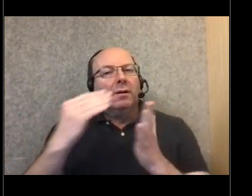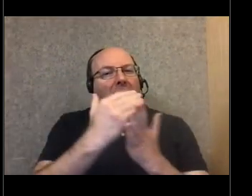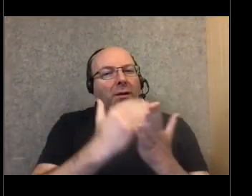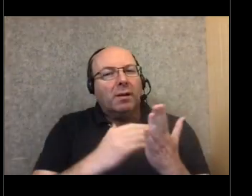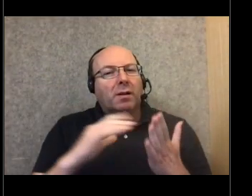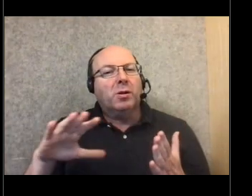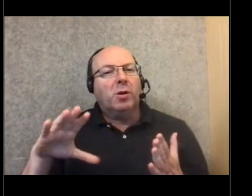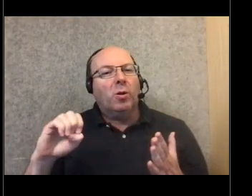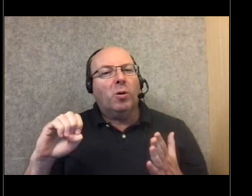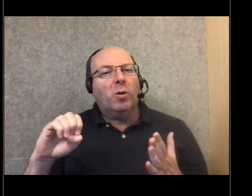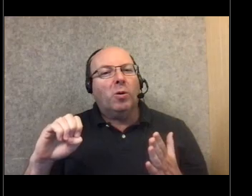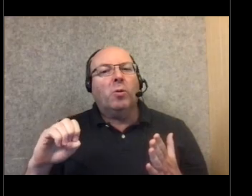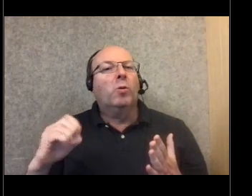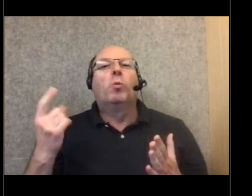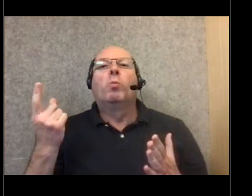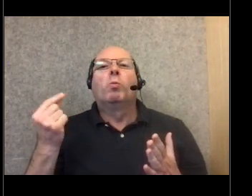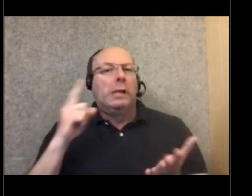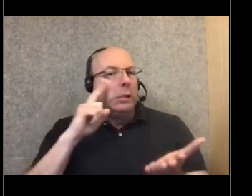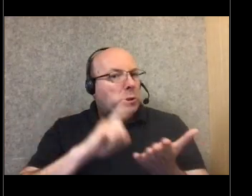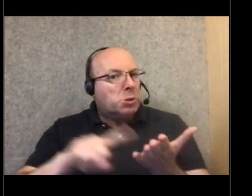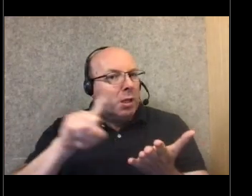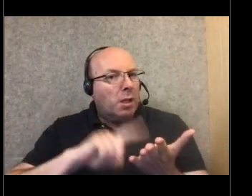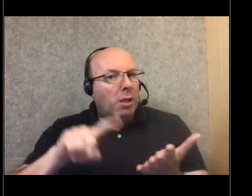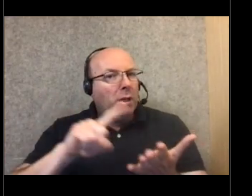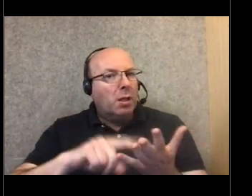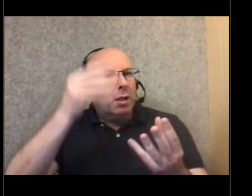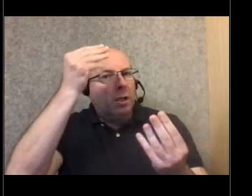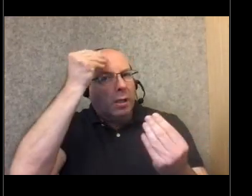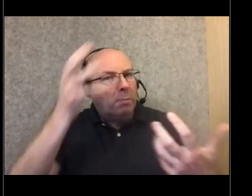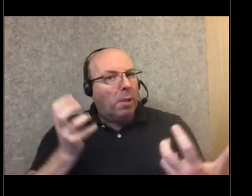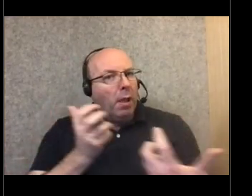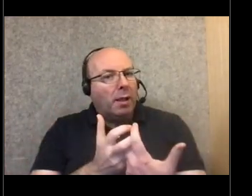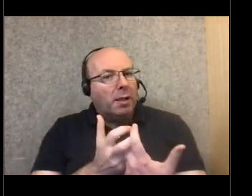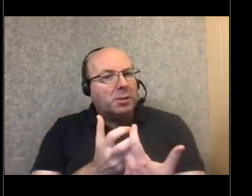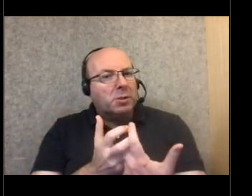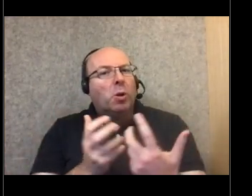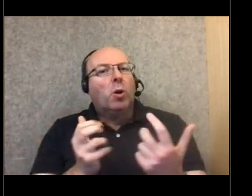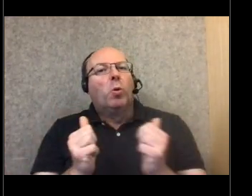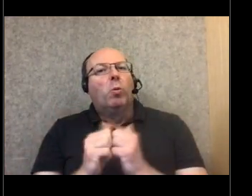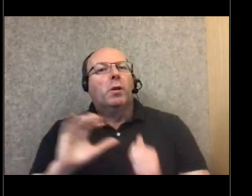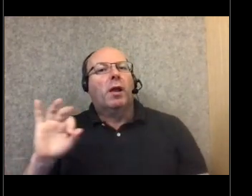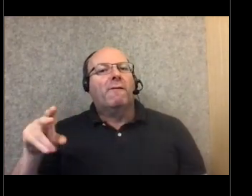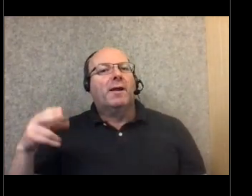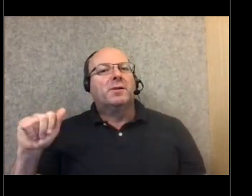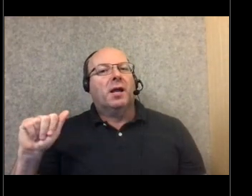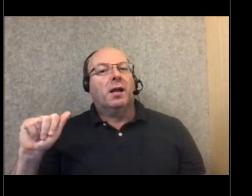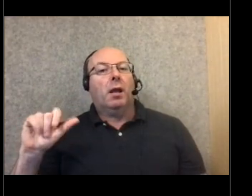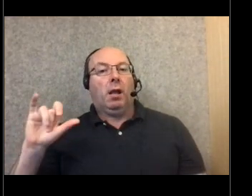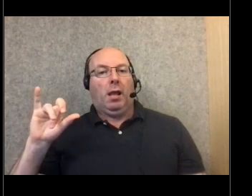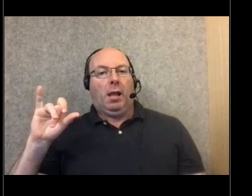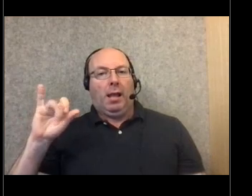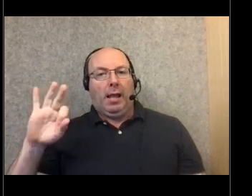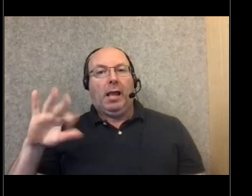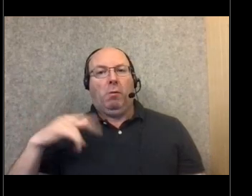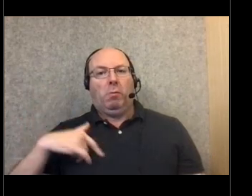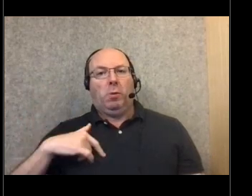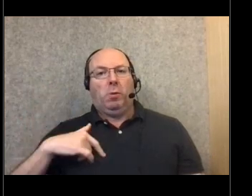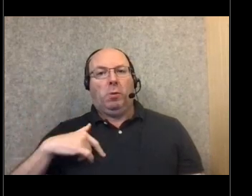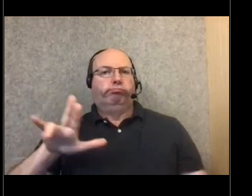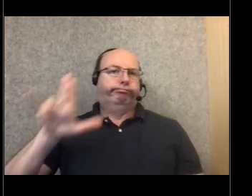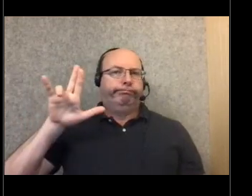code that ensures compliance with the FHA if followed without